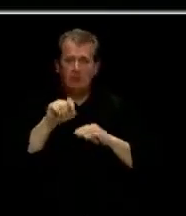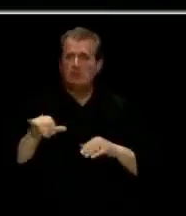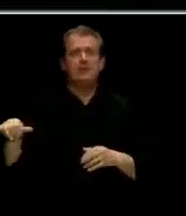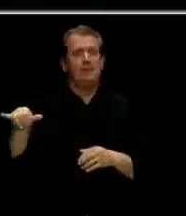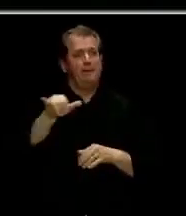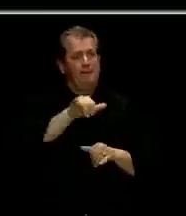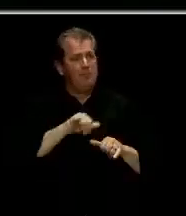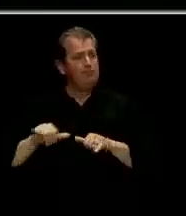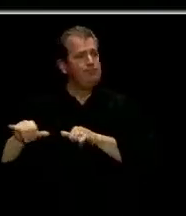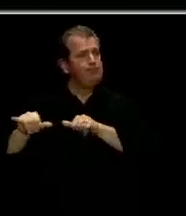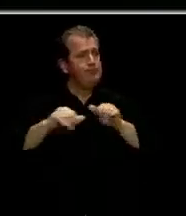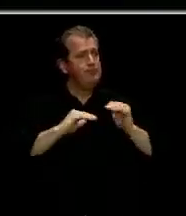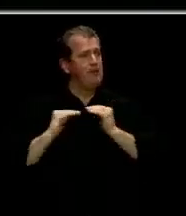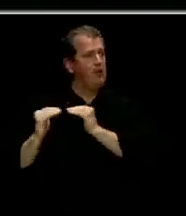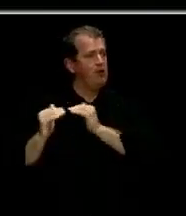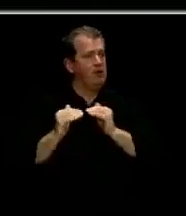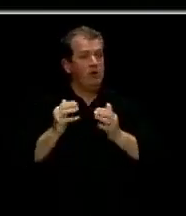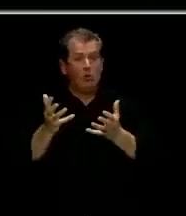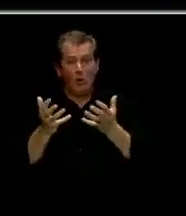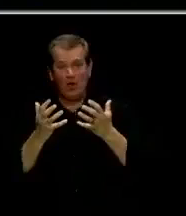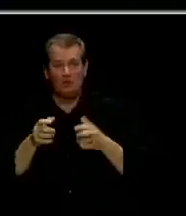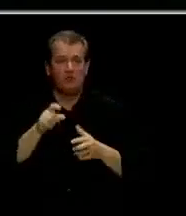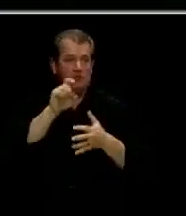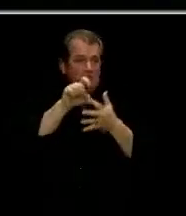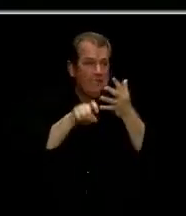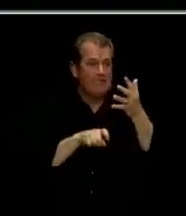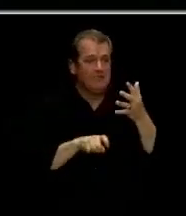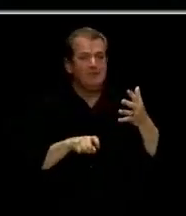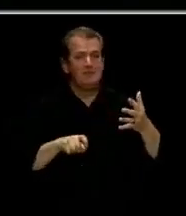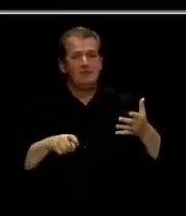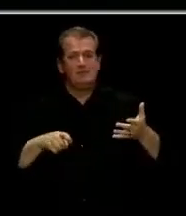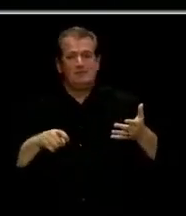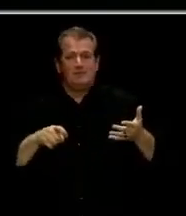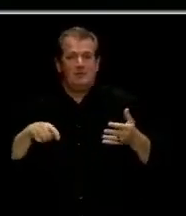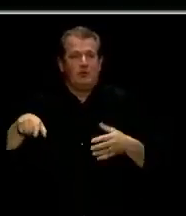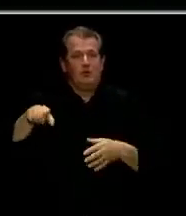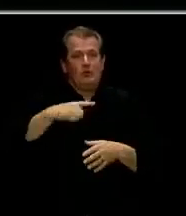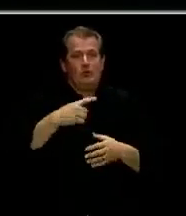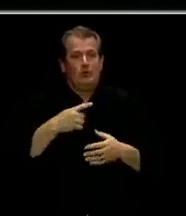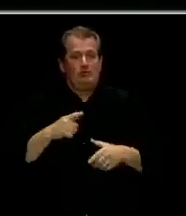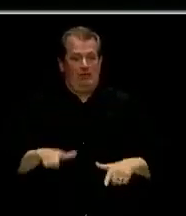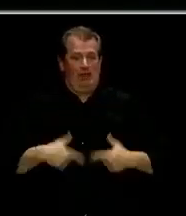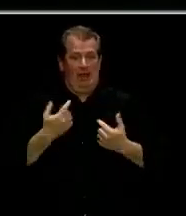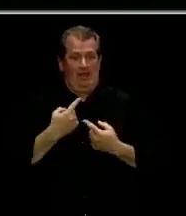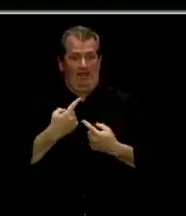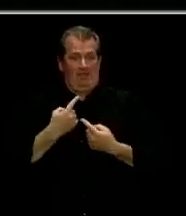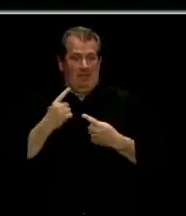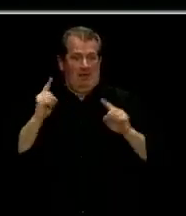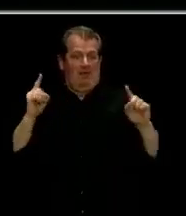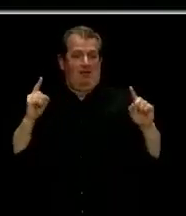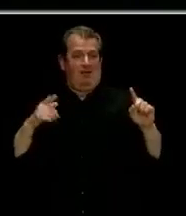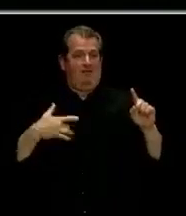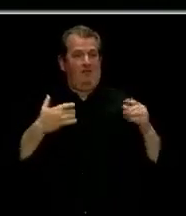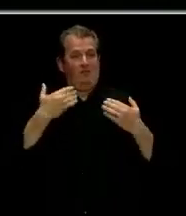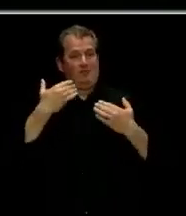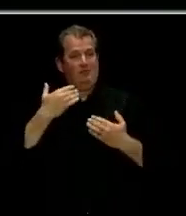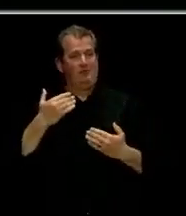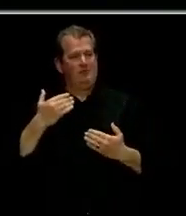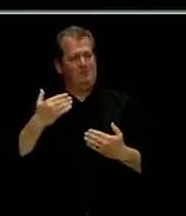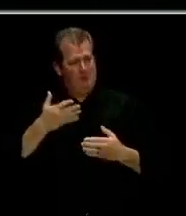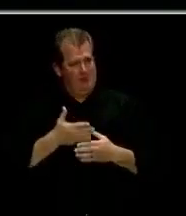their wants, their needs, their sources of fulfillment, and